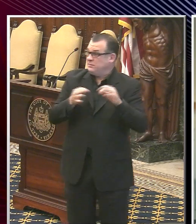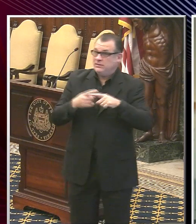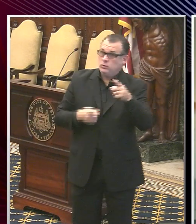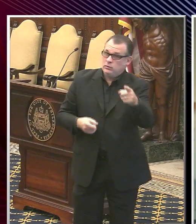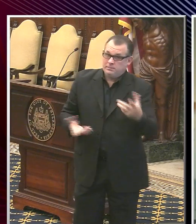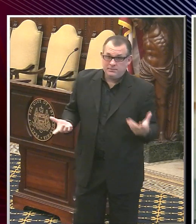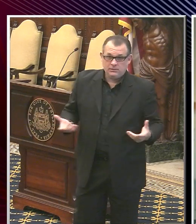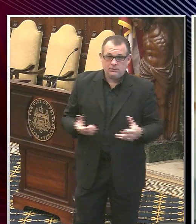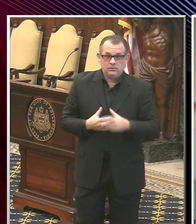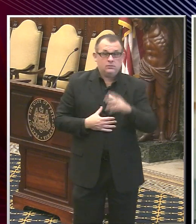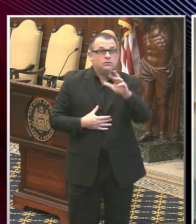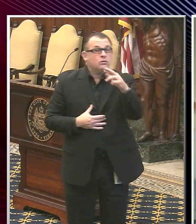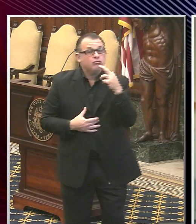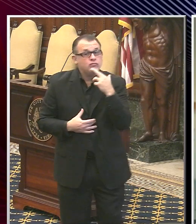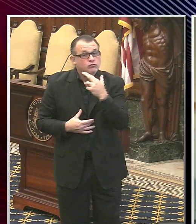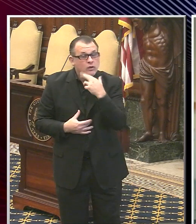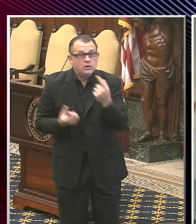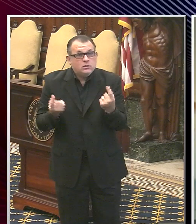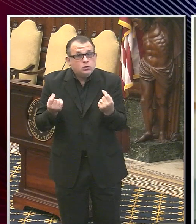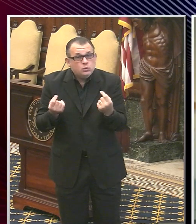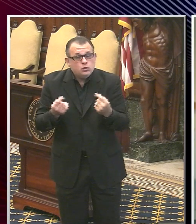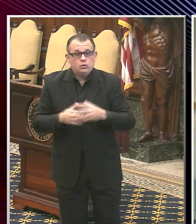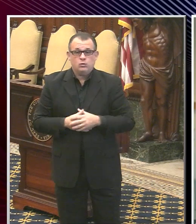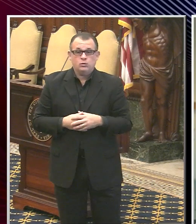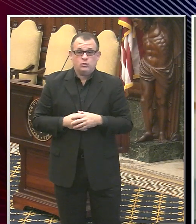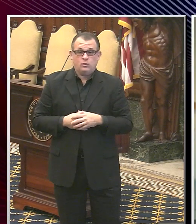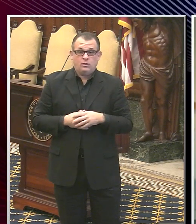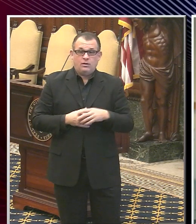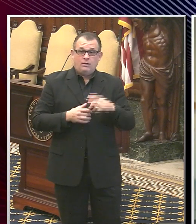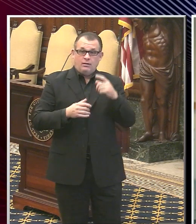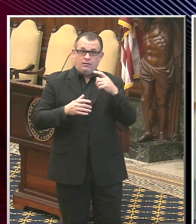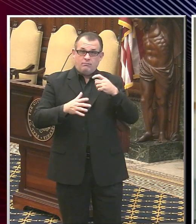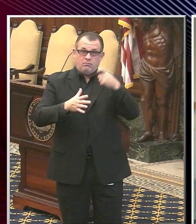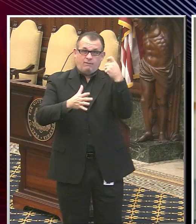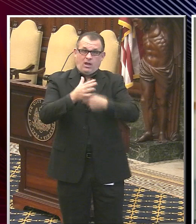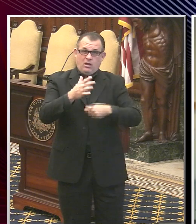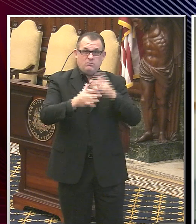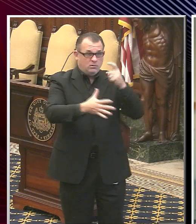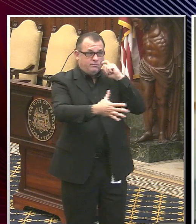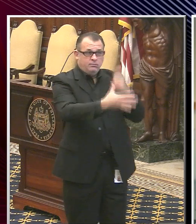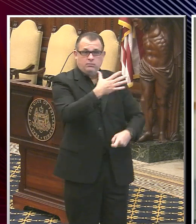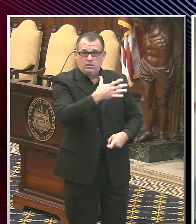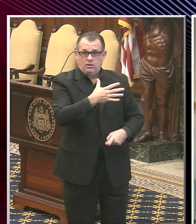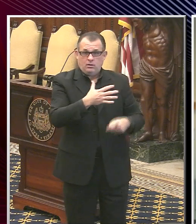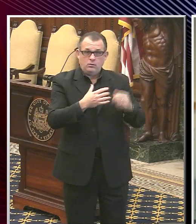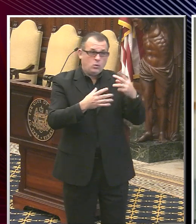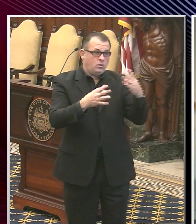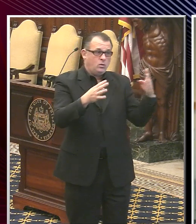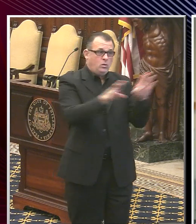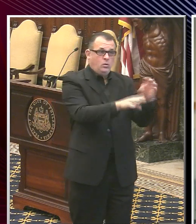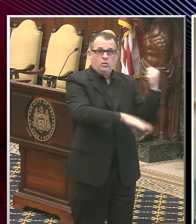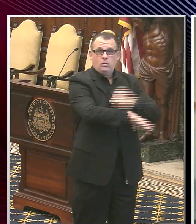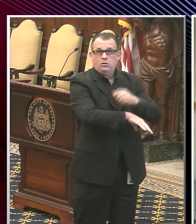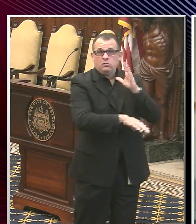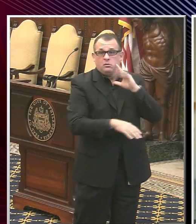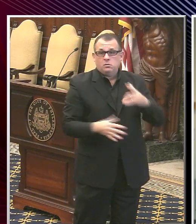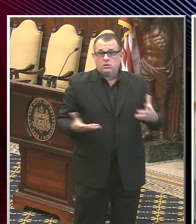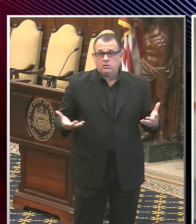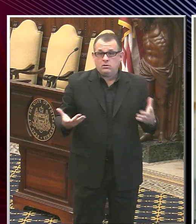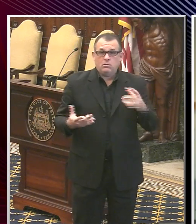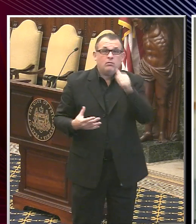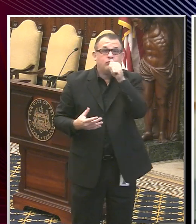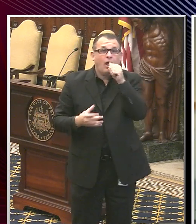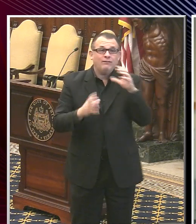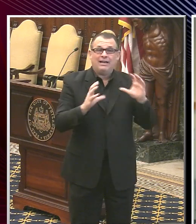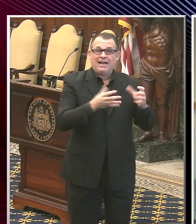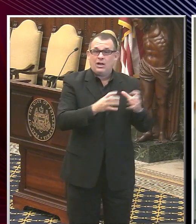our enforcement tools can range from fines to closing restaurants. As far as private gatherings, we'll not be